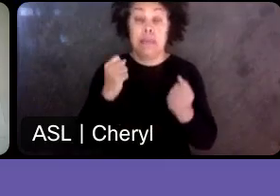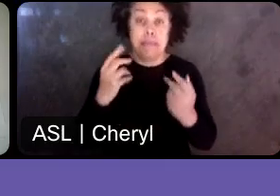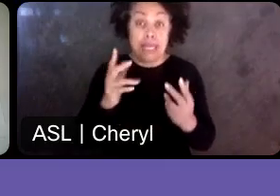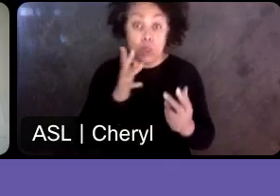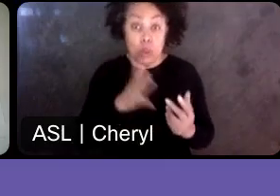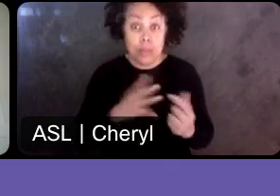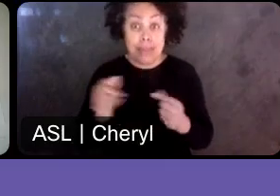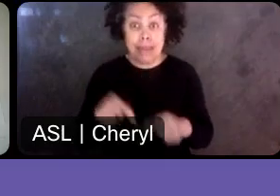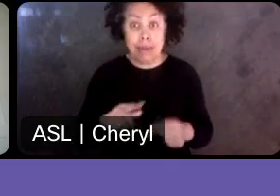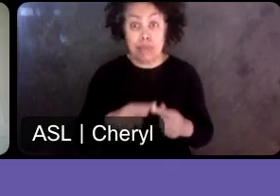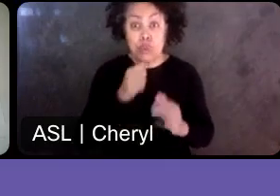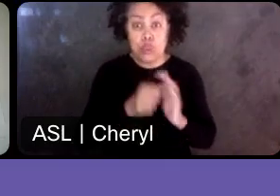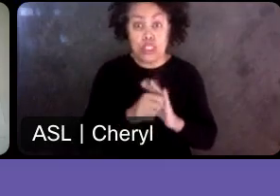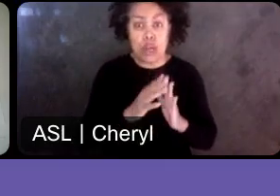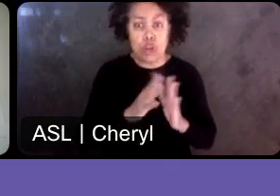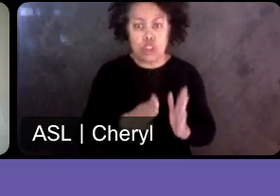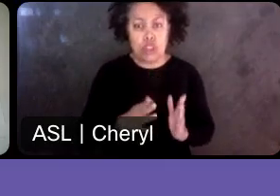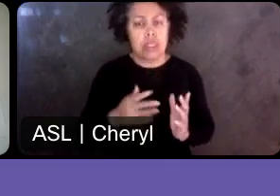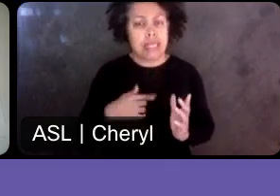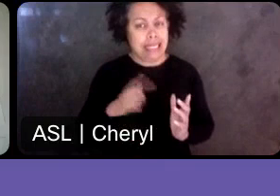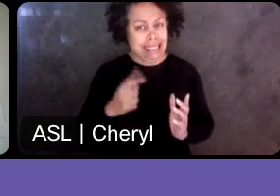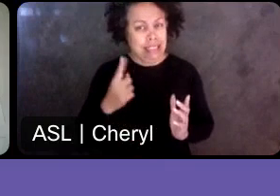need validation from a faith leader.